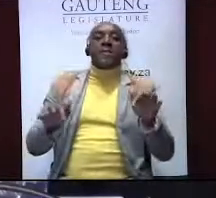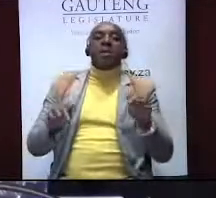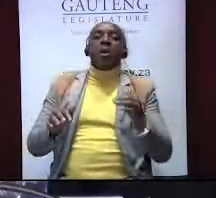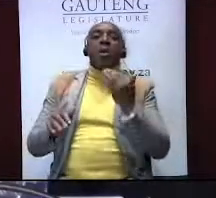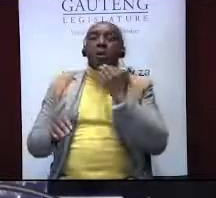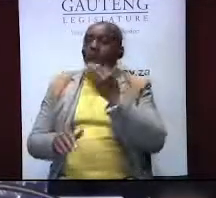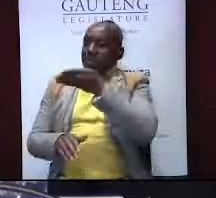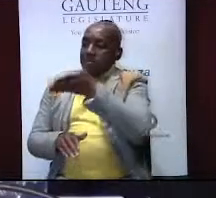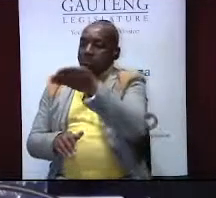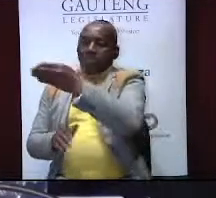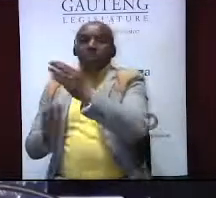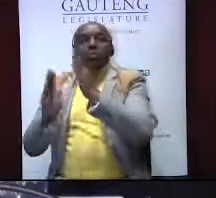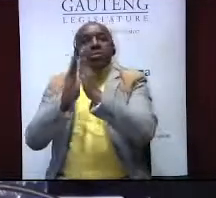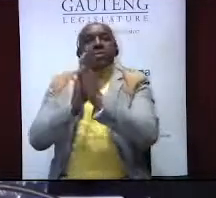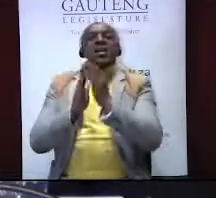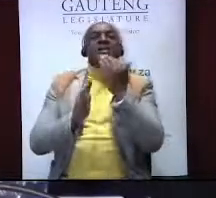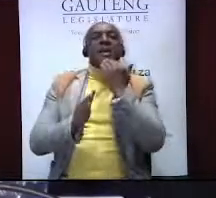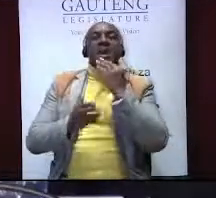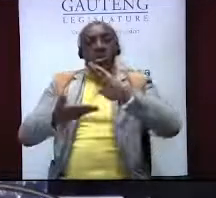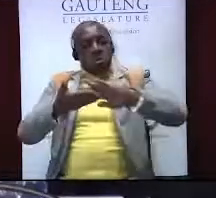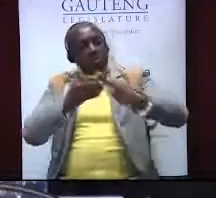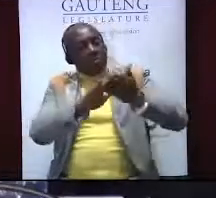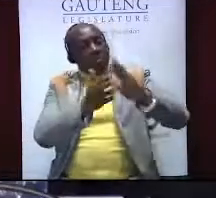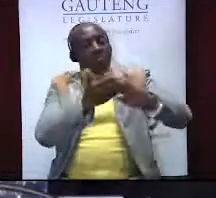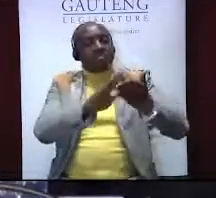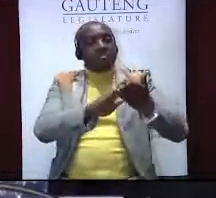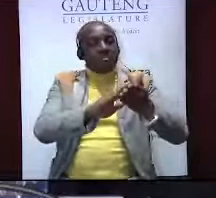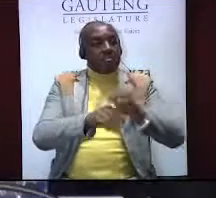congregants, and the communities at large.